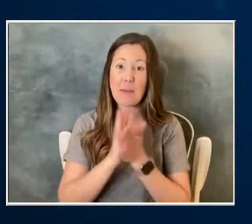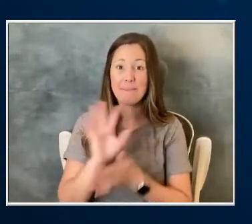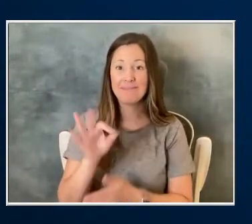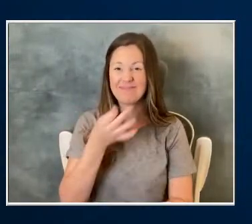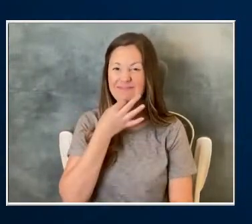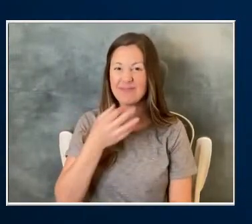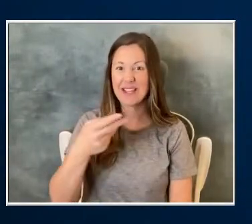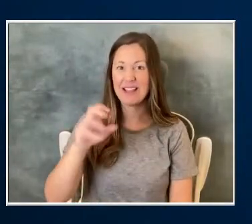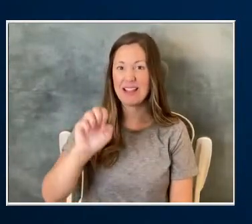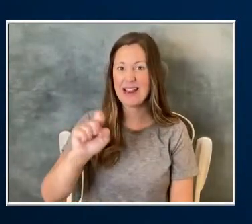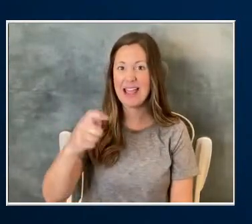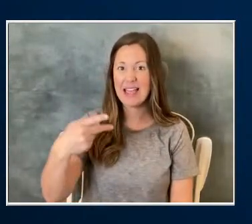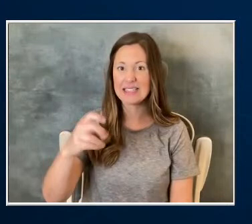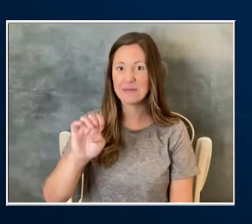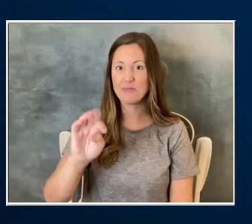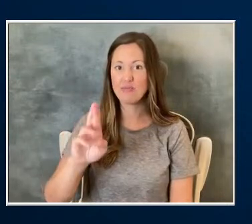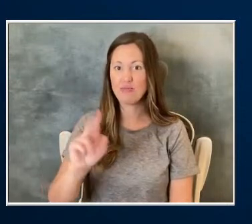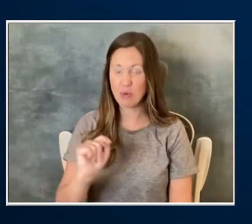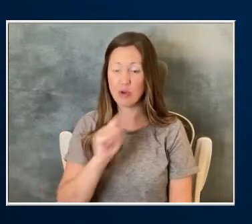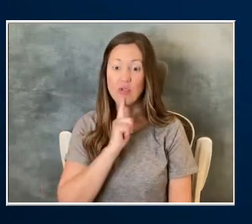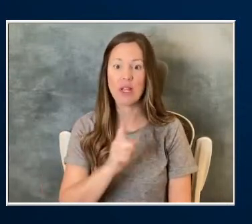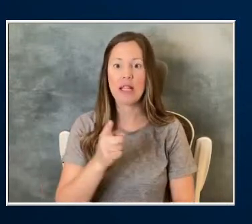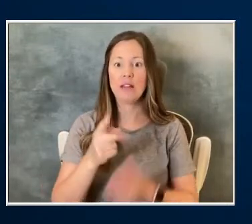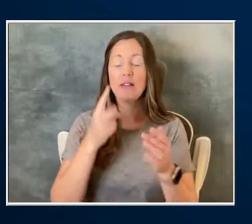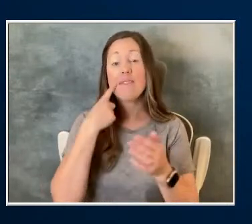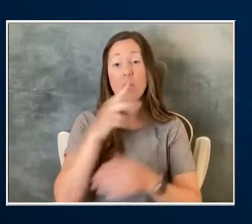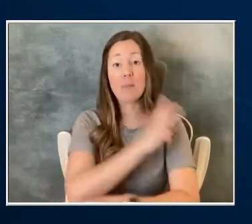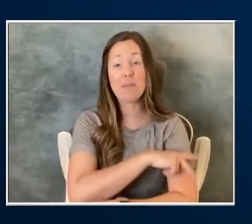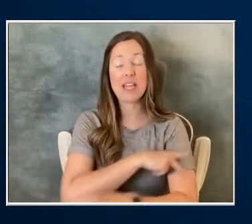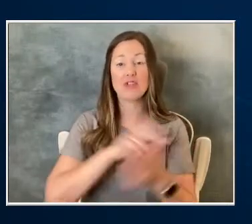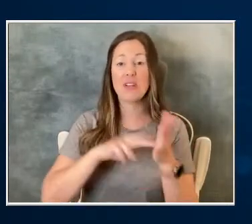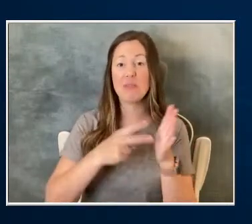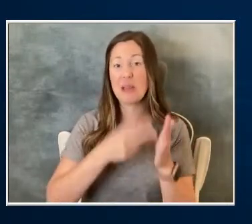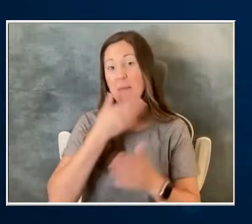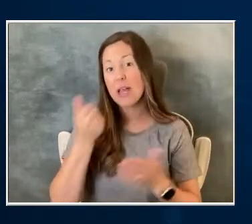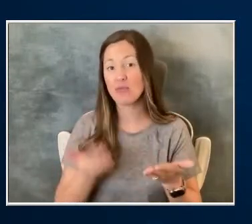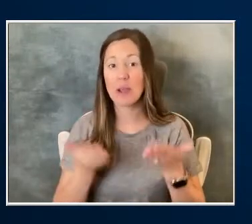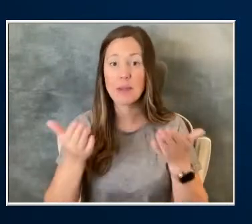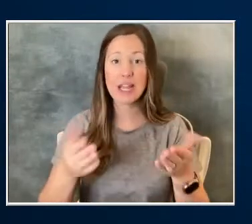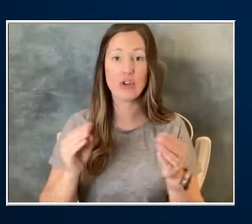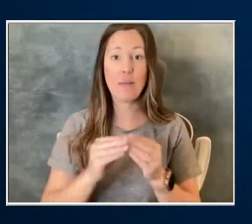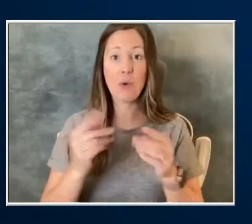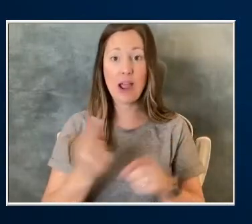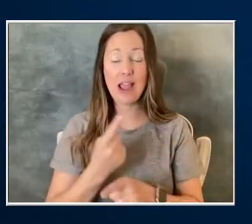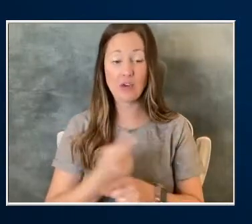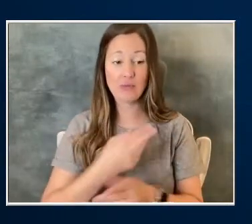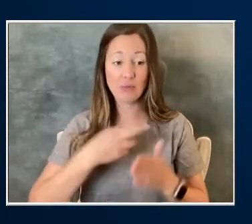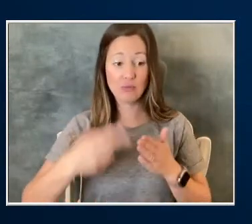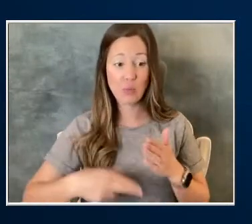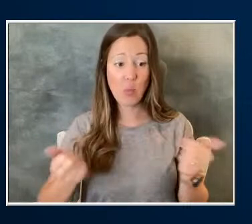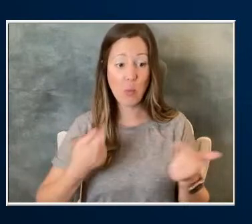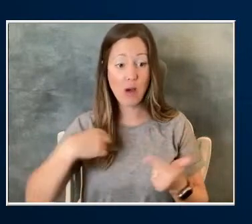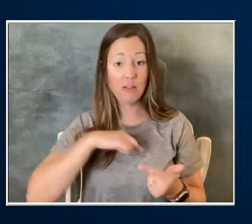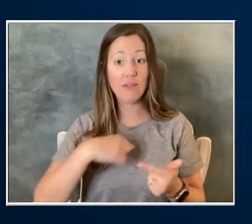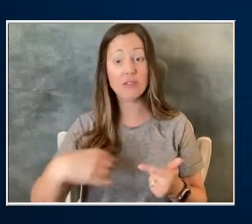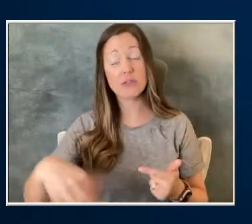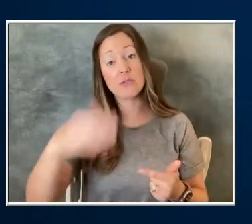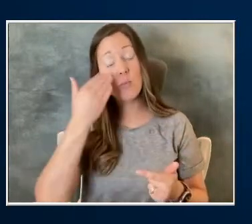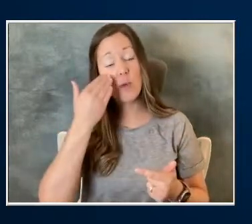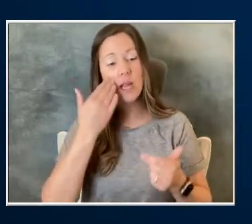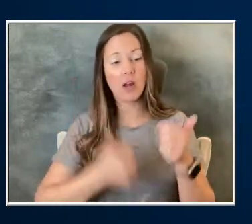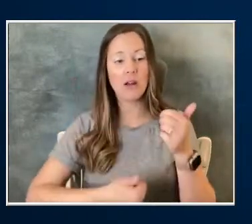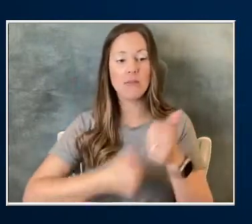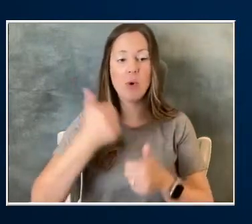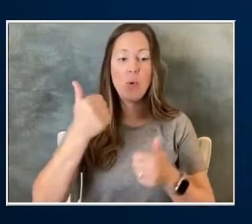means more accurate results. It means the best recommendations. It means that we're aware of all the most advanced technology and things